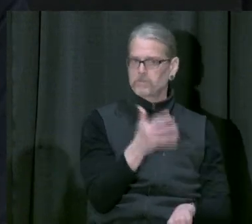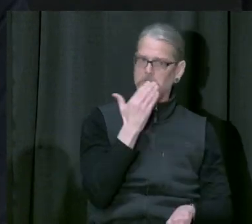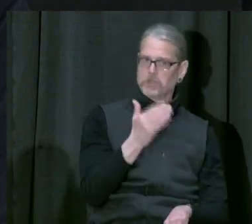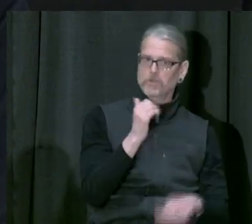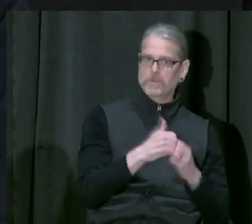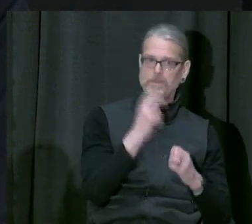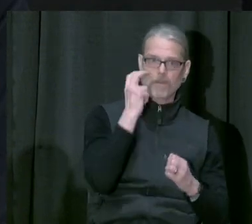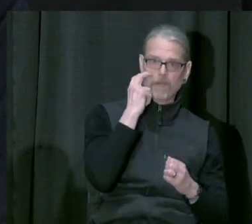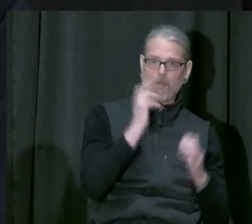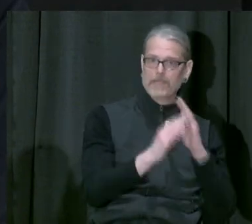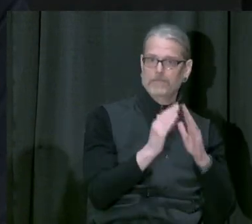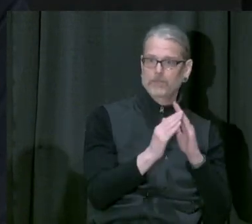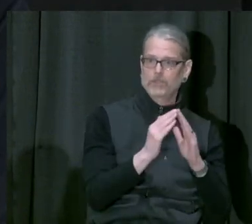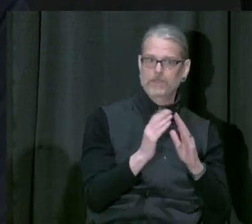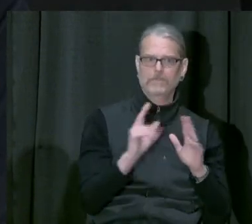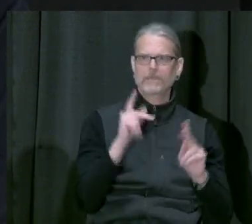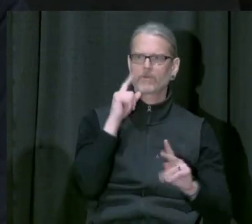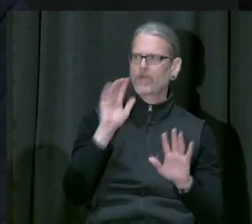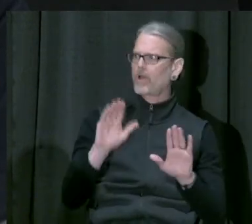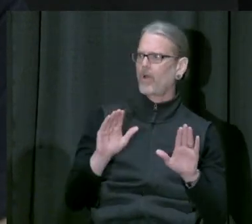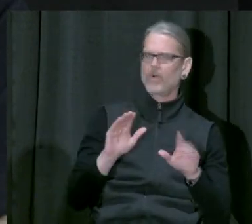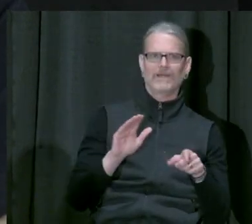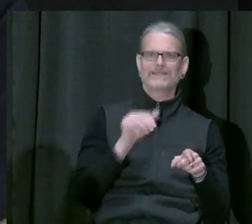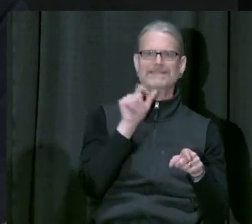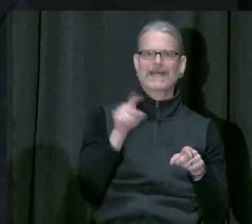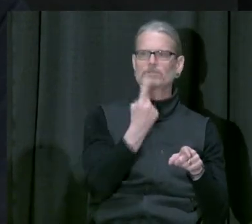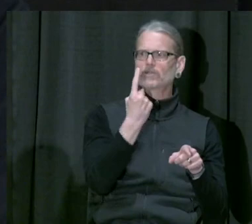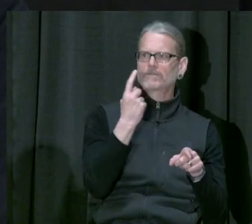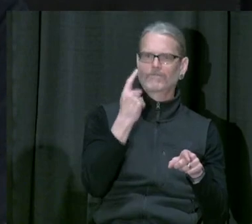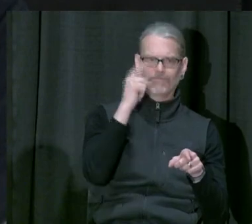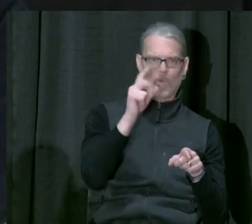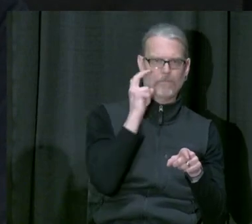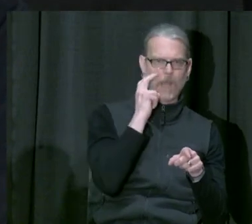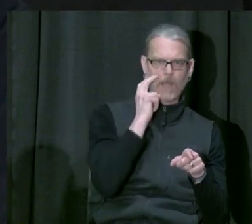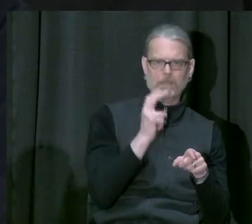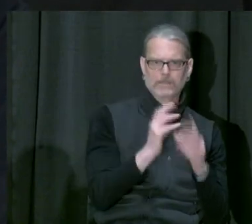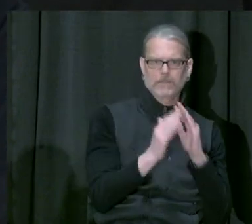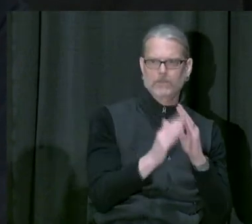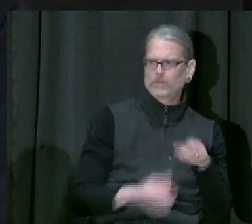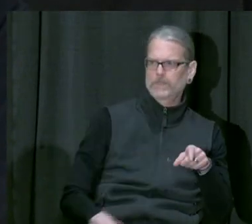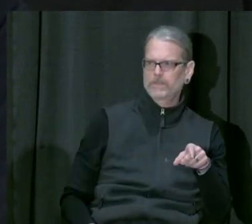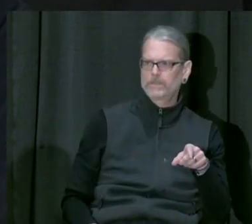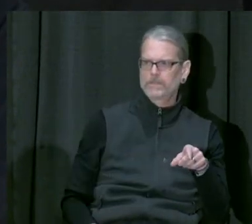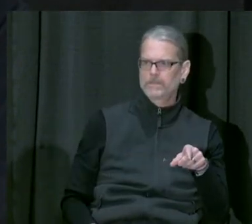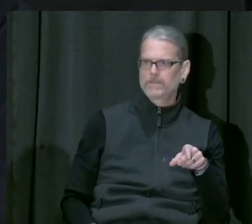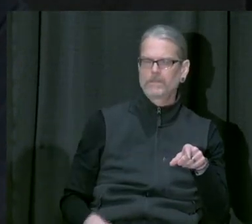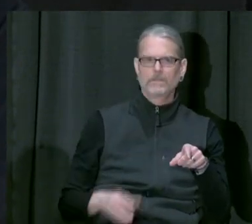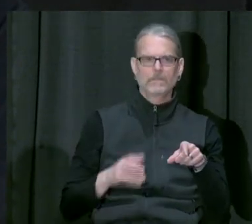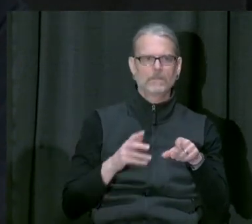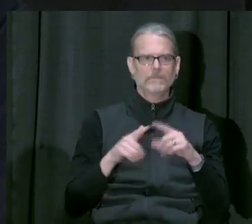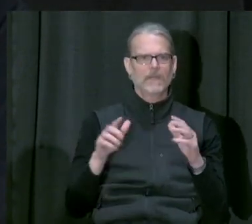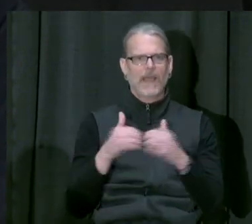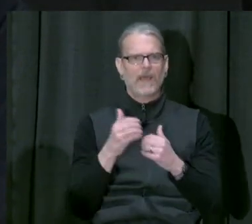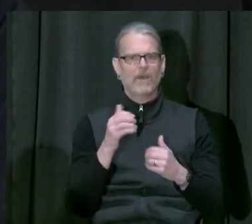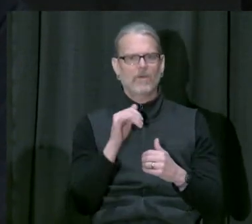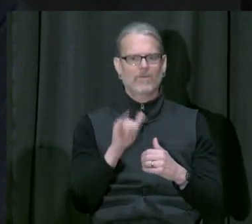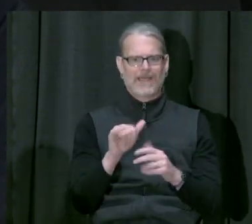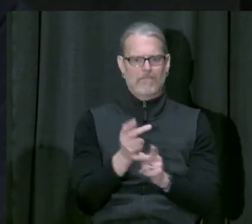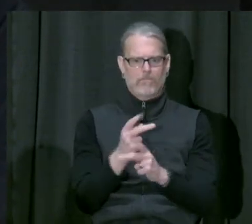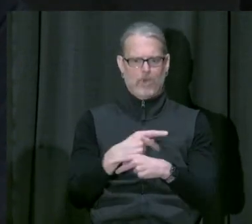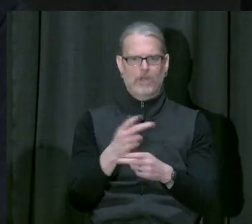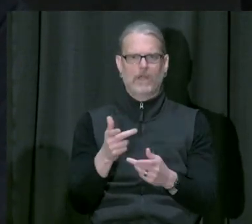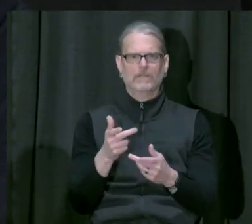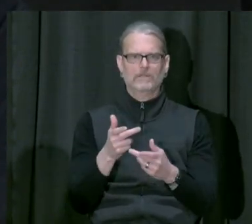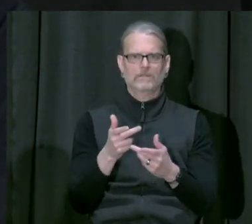everybody realized that, hey, wait, this is bigger than just the blindness community. And what's key to making a product viable and at a